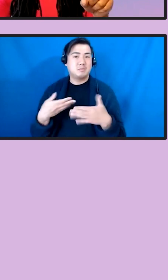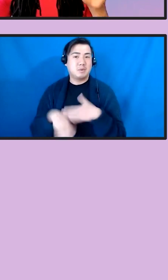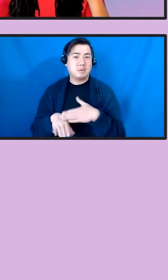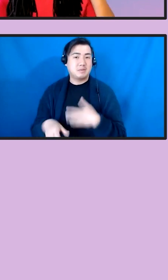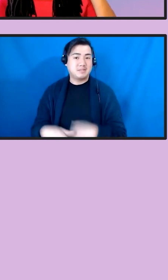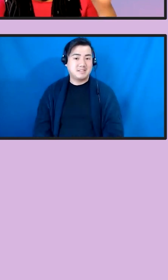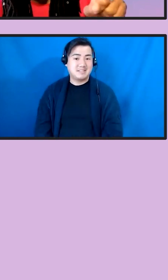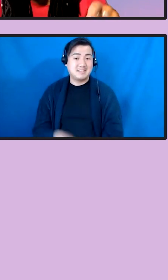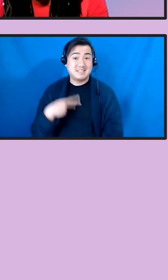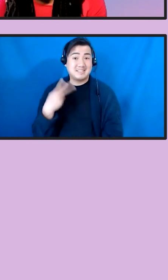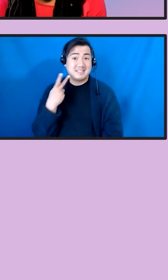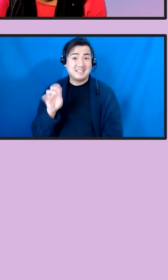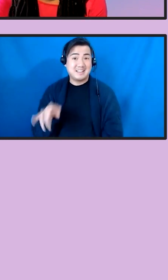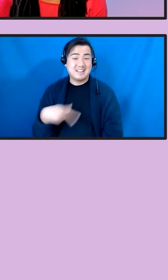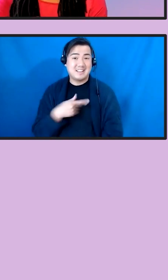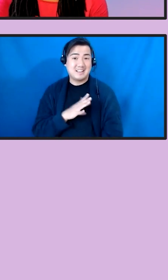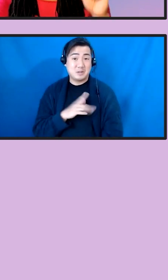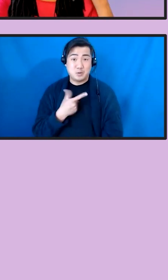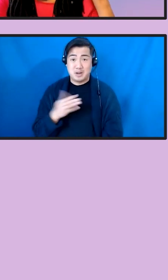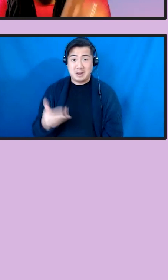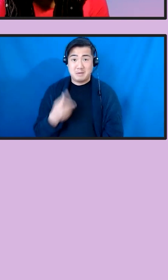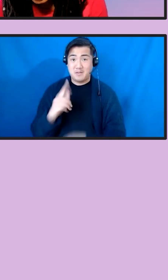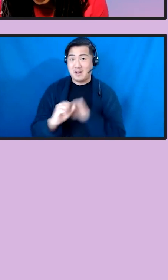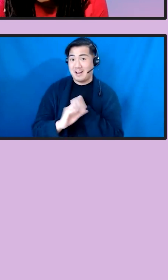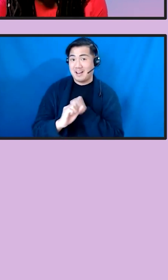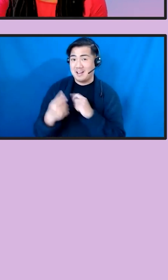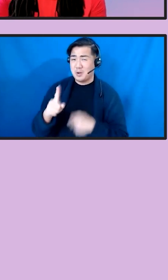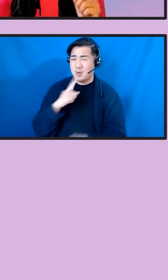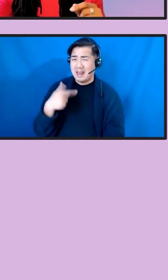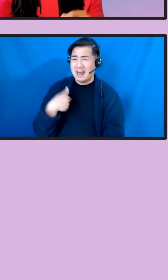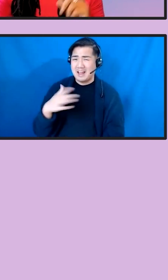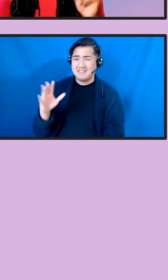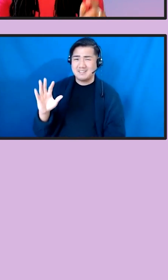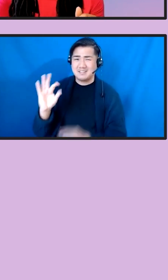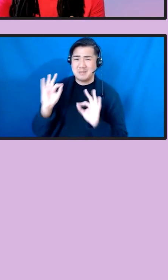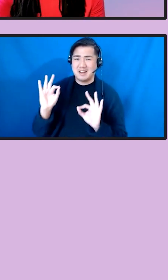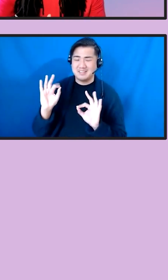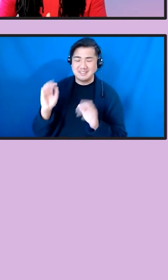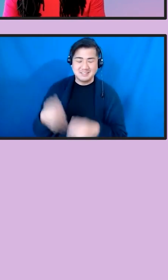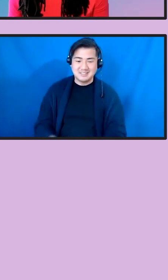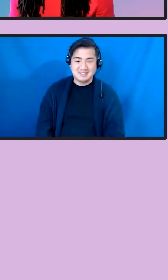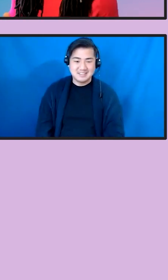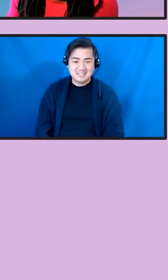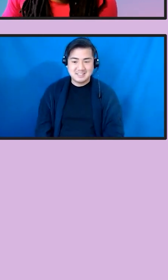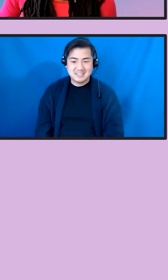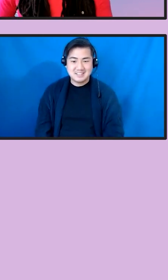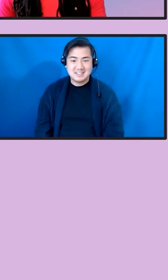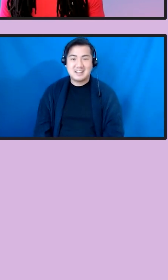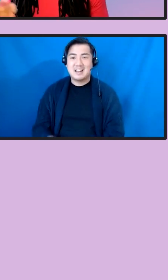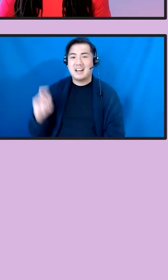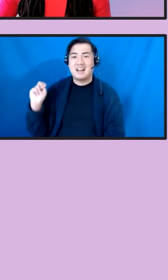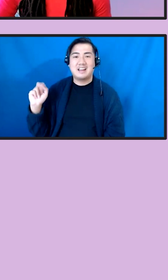See how I did that? Now, anybody want to hire me for a commercial? I just nailed that. I should do it again. That was so, I was just like,